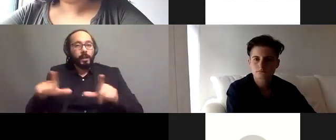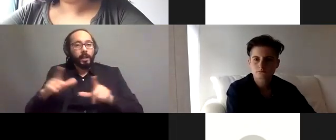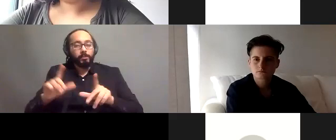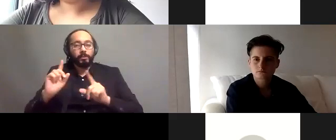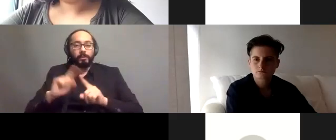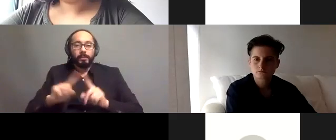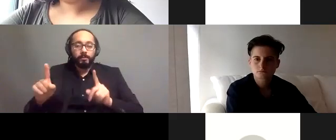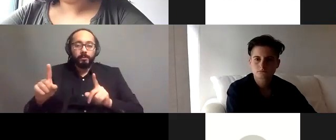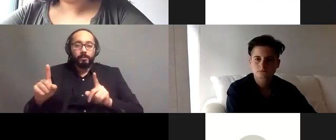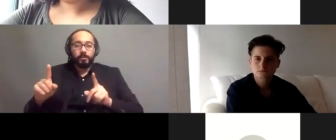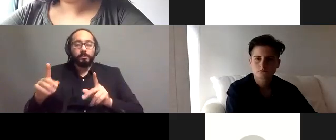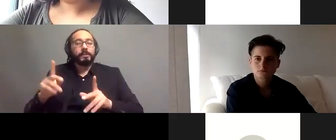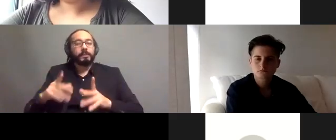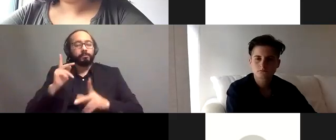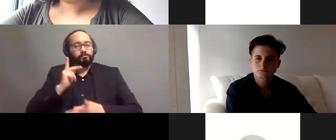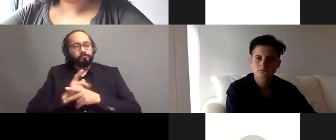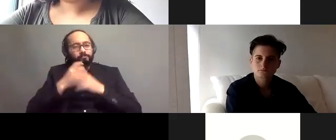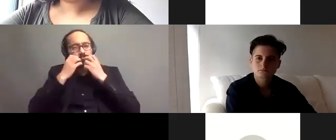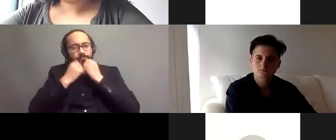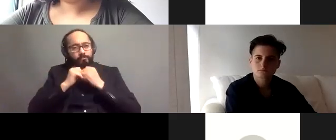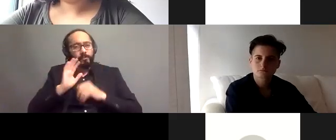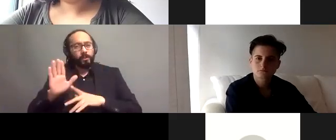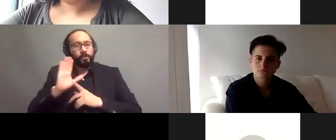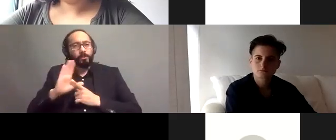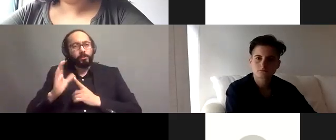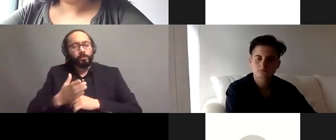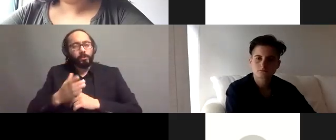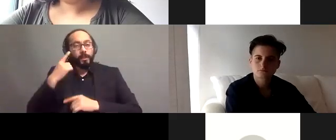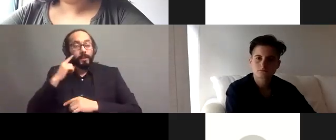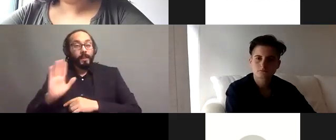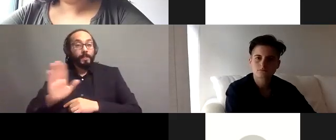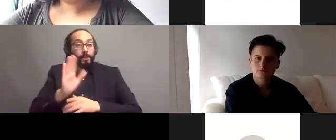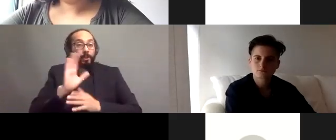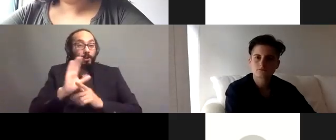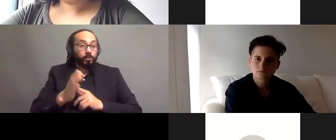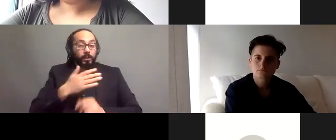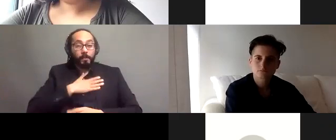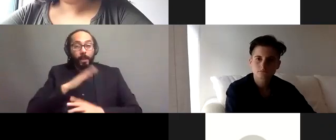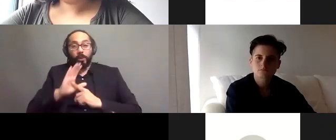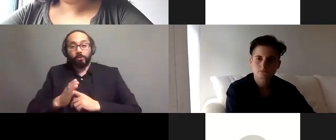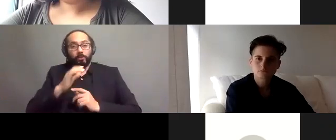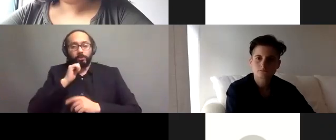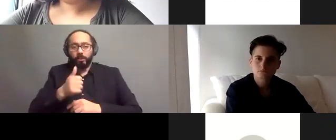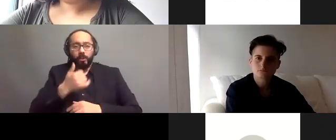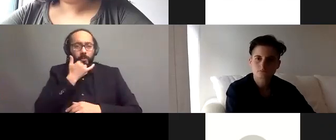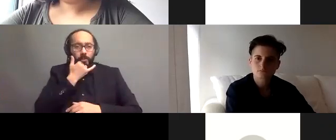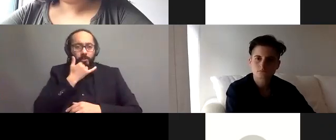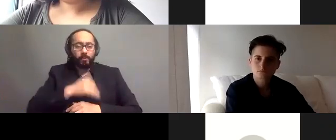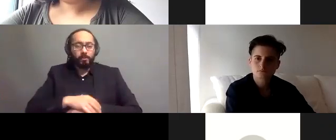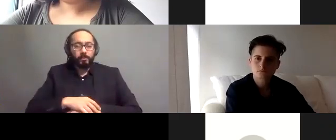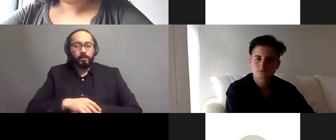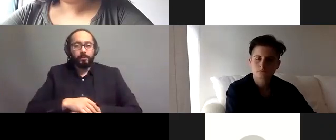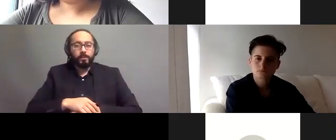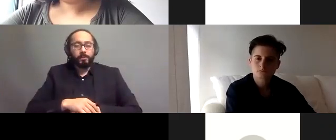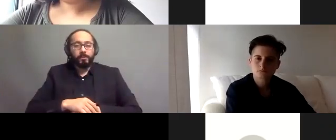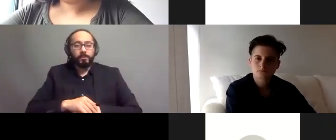their culture as well, to think that their culture, my culture, is not wrong. And one of the other importance of